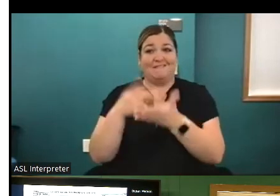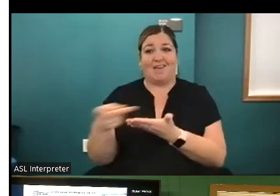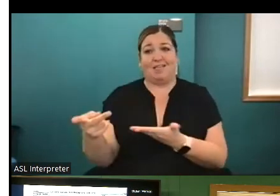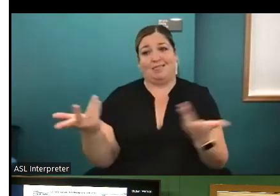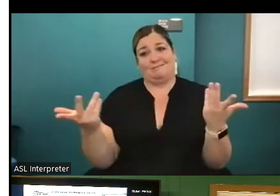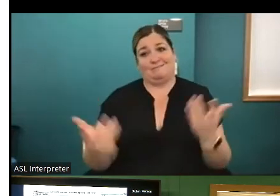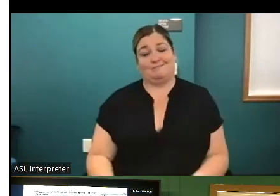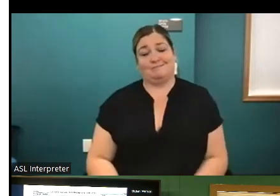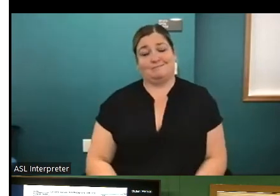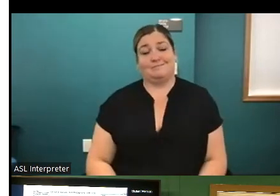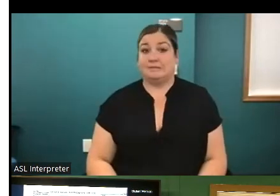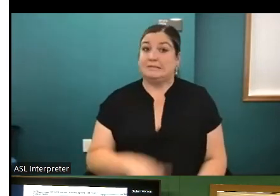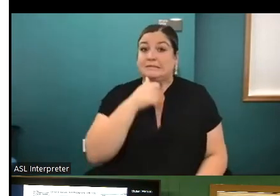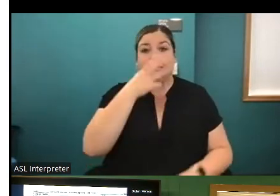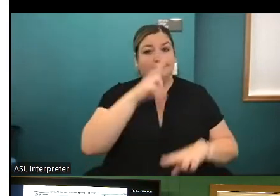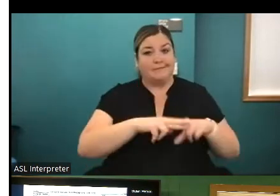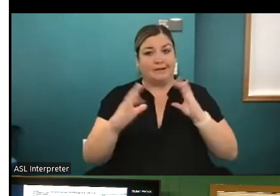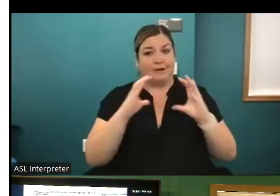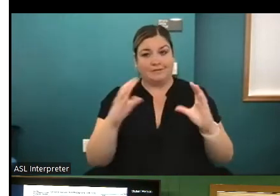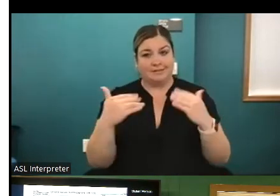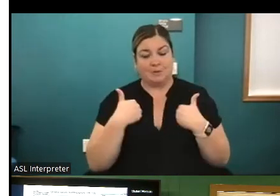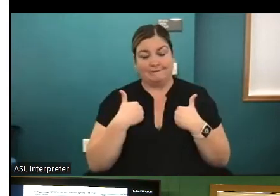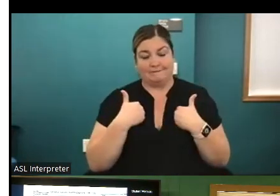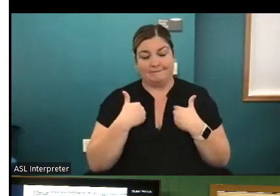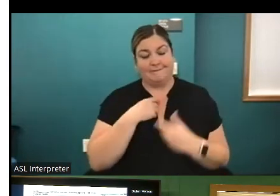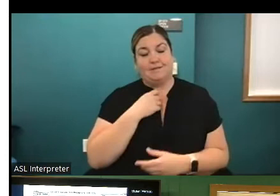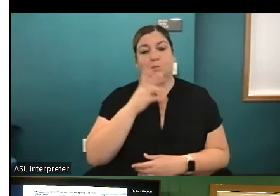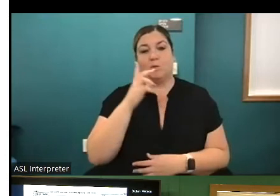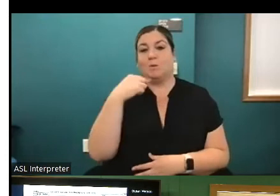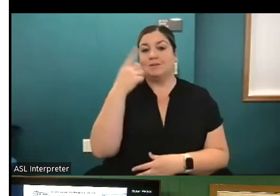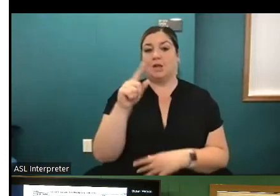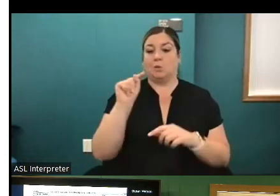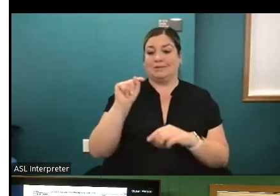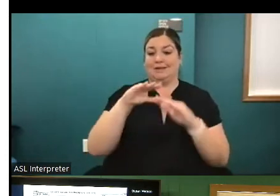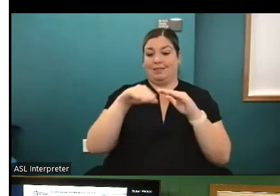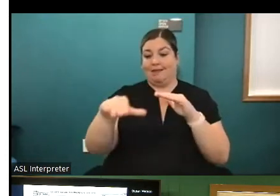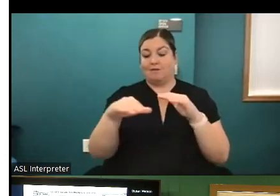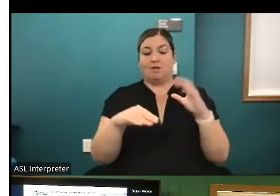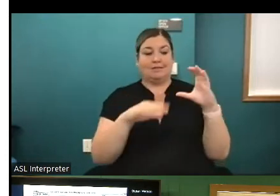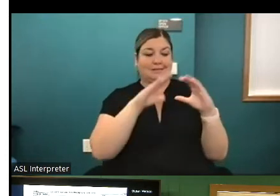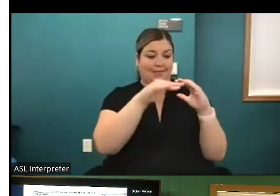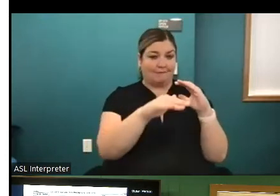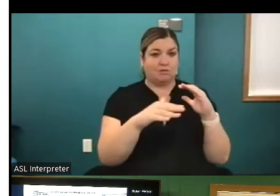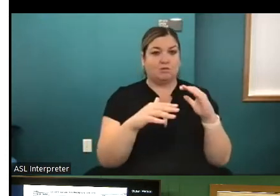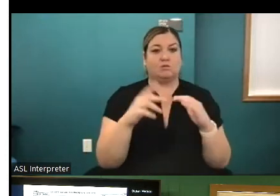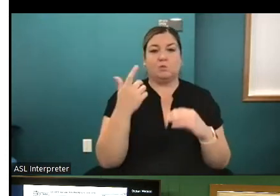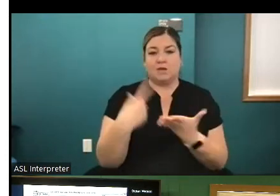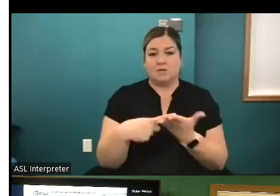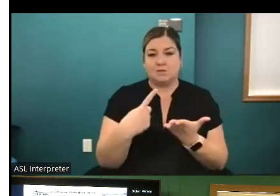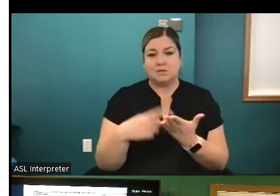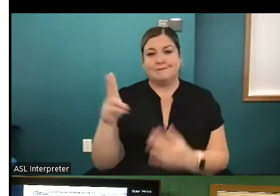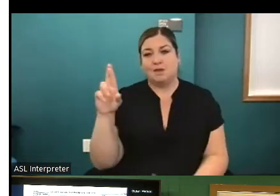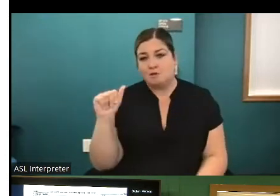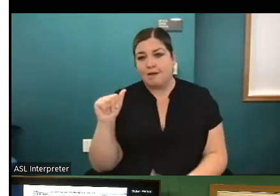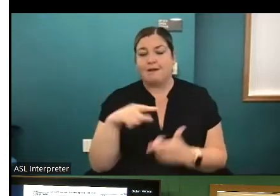have. Yeah. We'll tell you how we got T levels and C levels. Do we do it with standard? Do we do VRA, whatever?